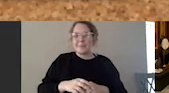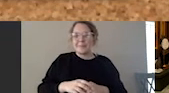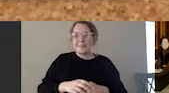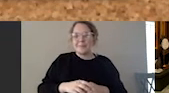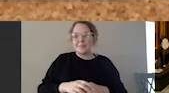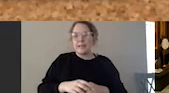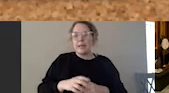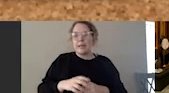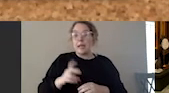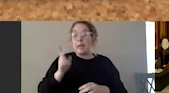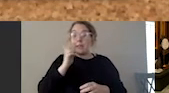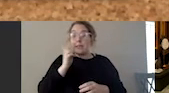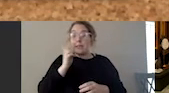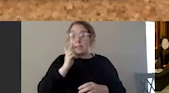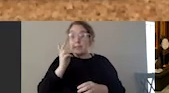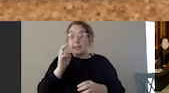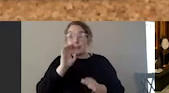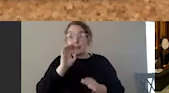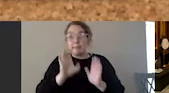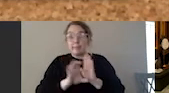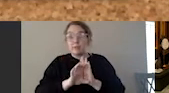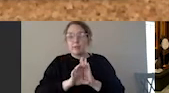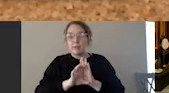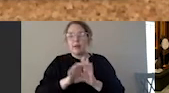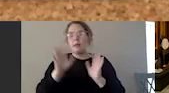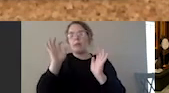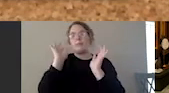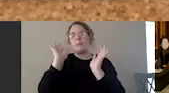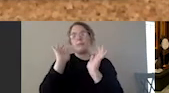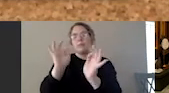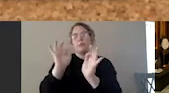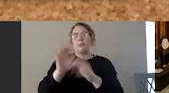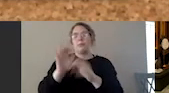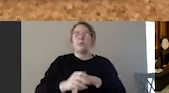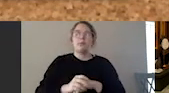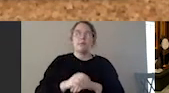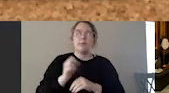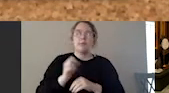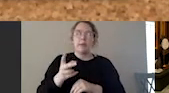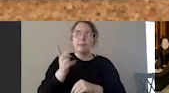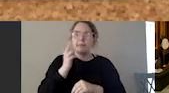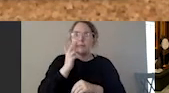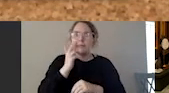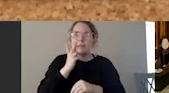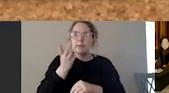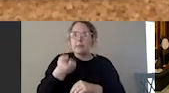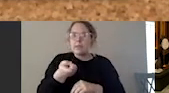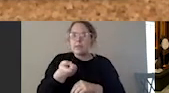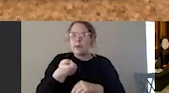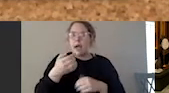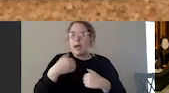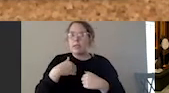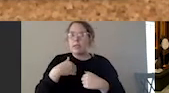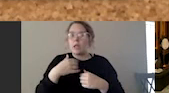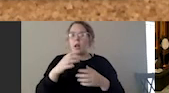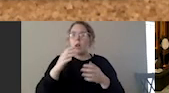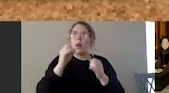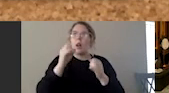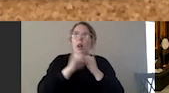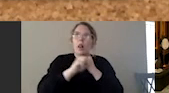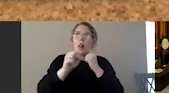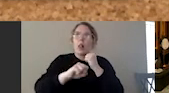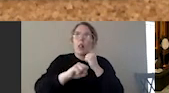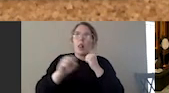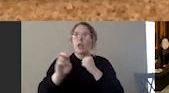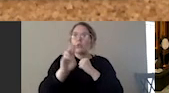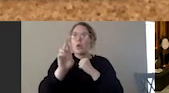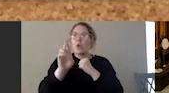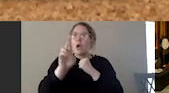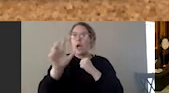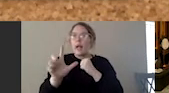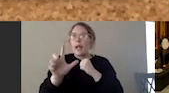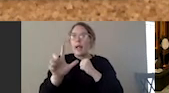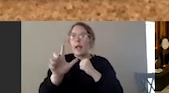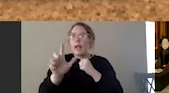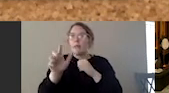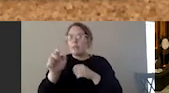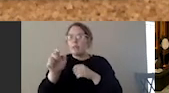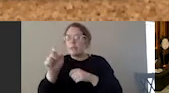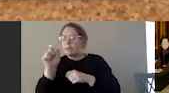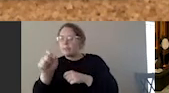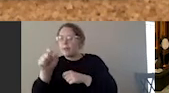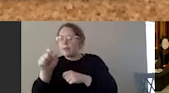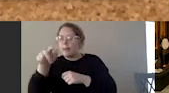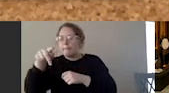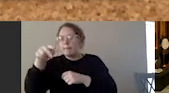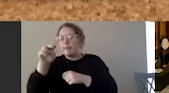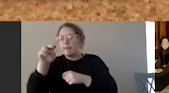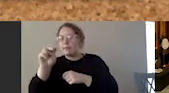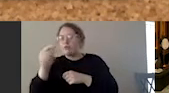view image. Yep, perfect. So you see how up here it has a really long URL that ends with .png. That's what we